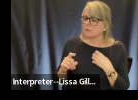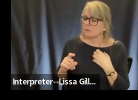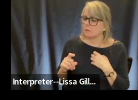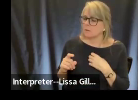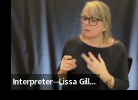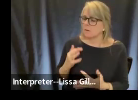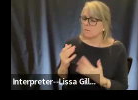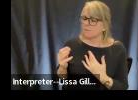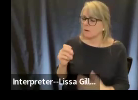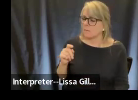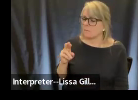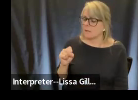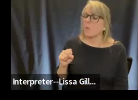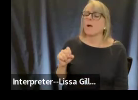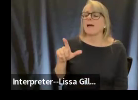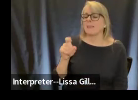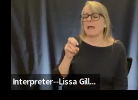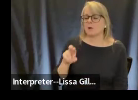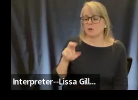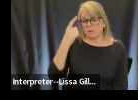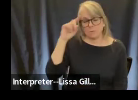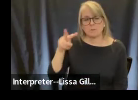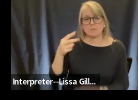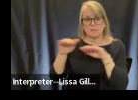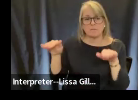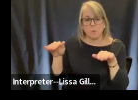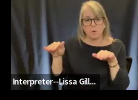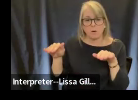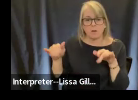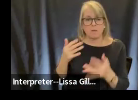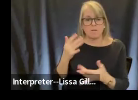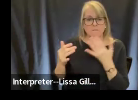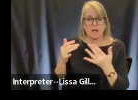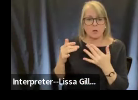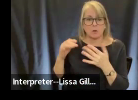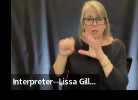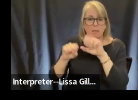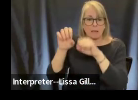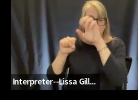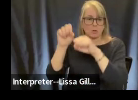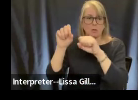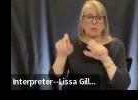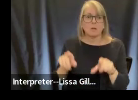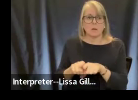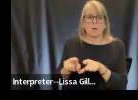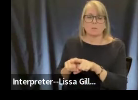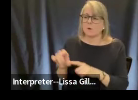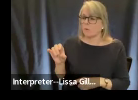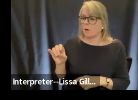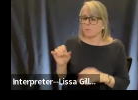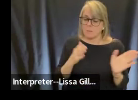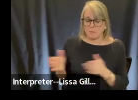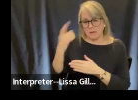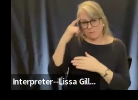available at places like Home Depot, and also to plan for evacuation of someone who is immobile if their chair is